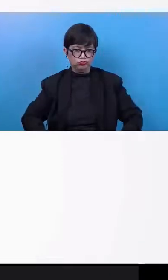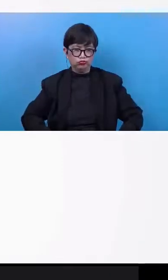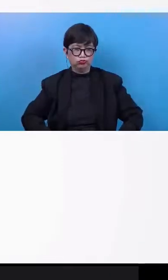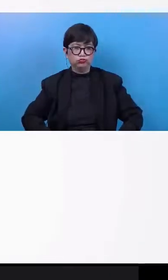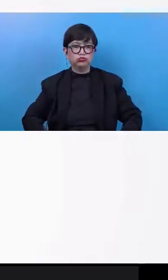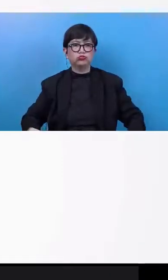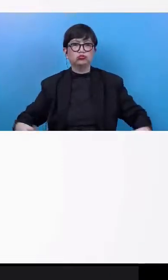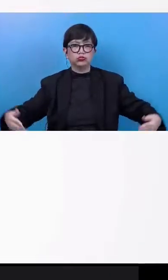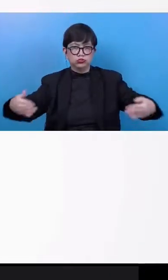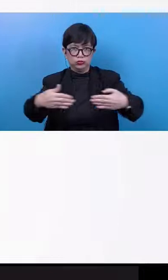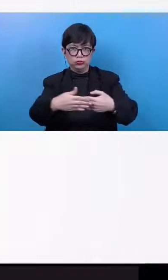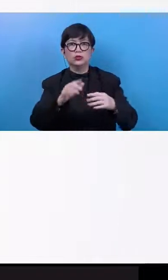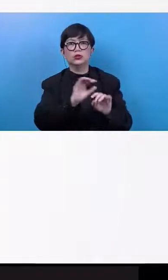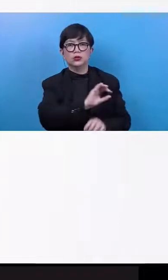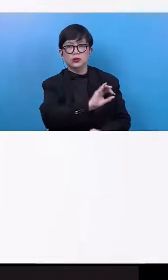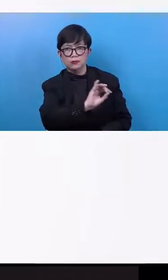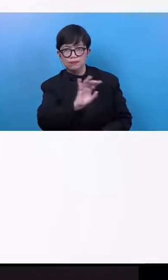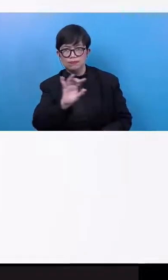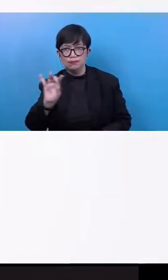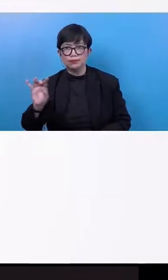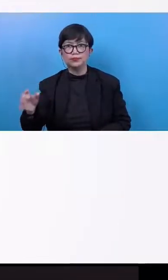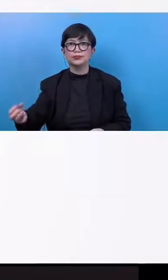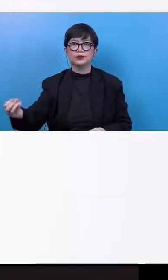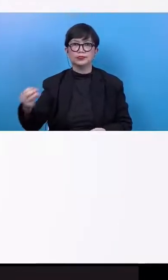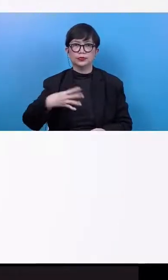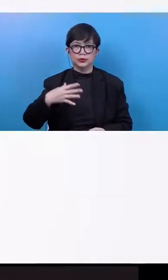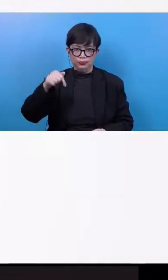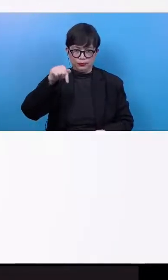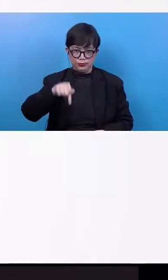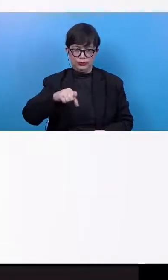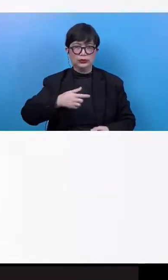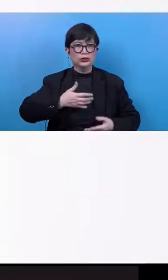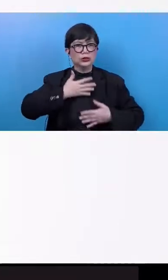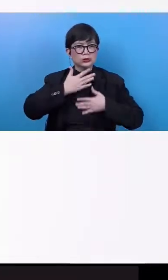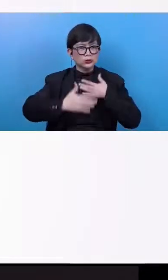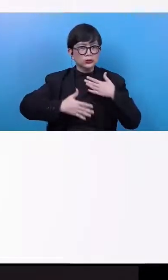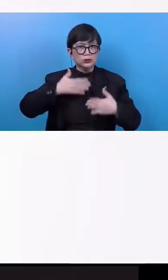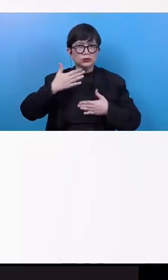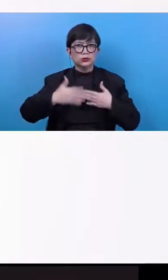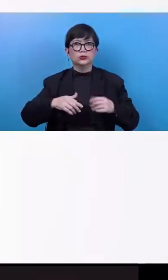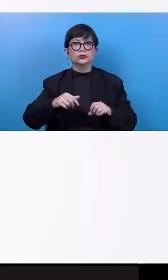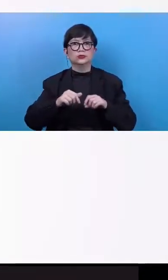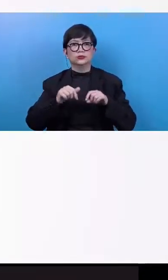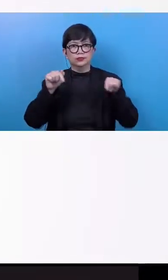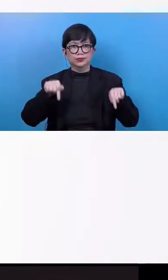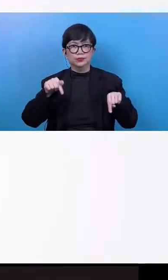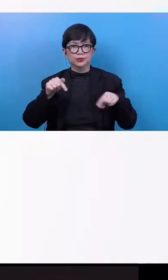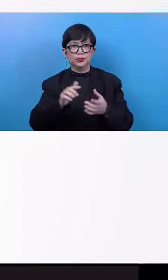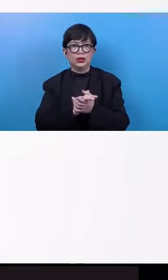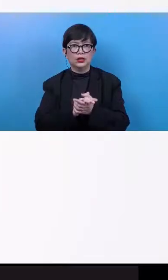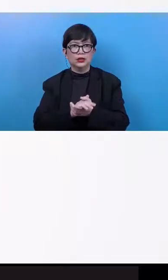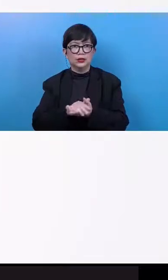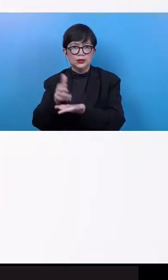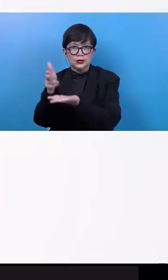of the Anthropocene. So I now request to play the video from Pedro.